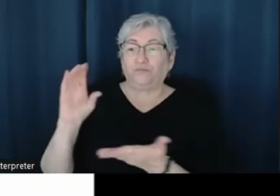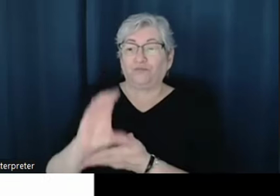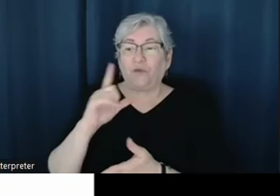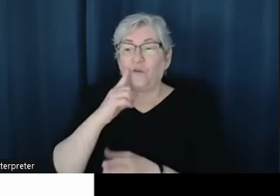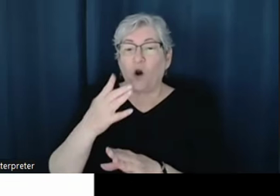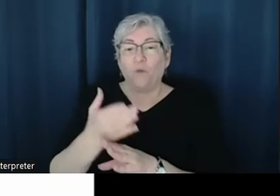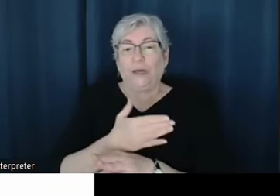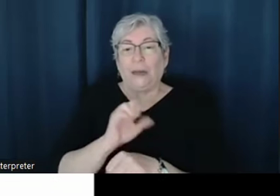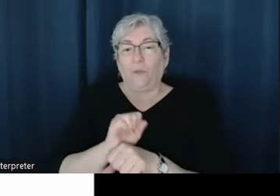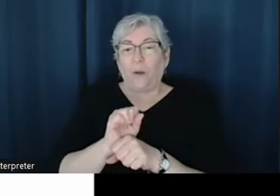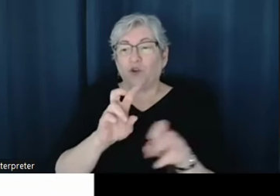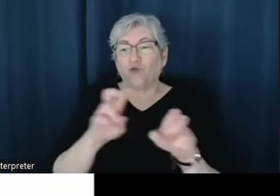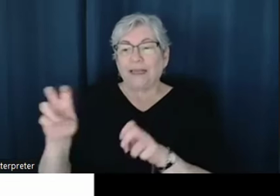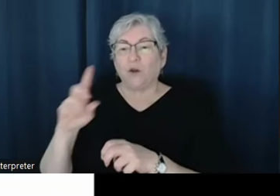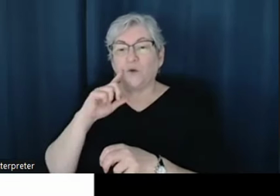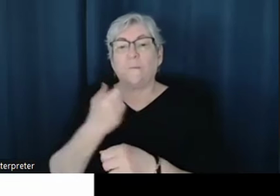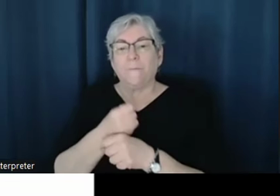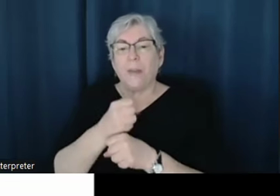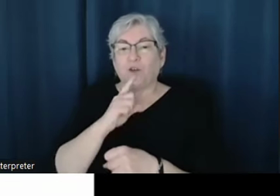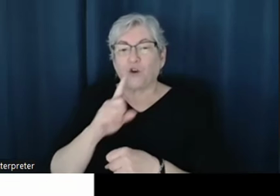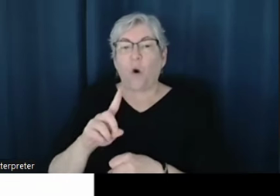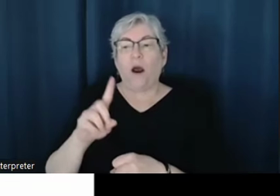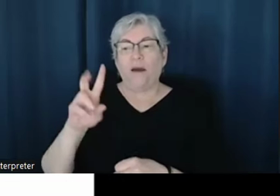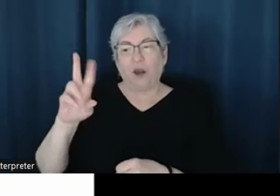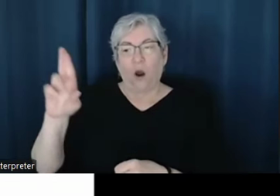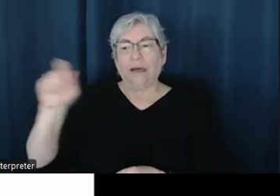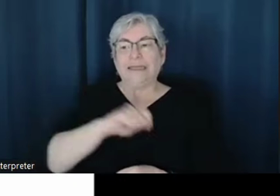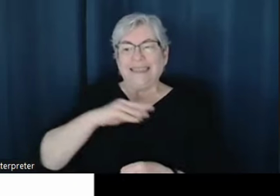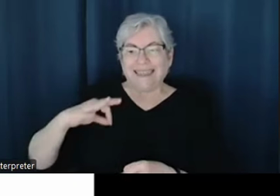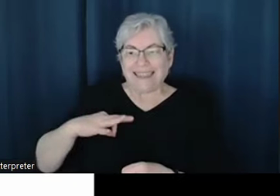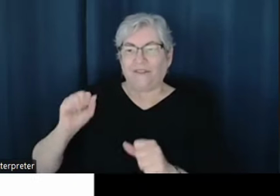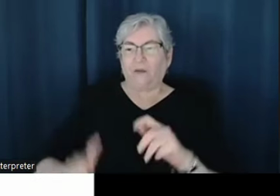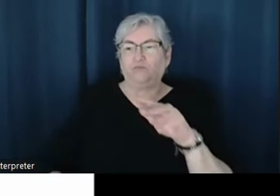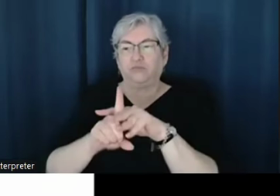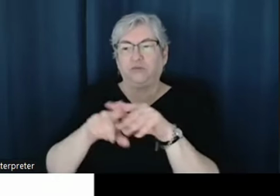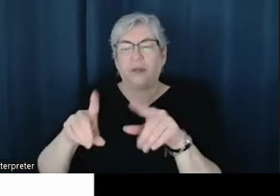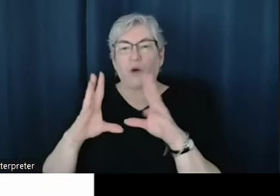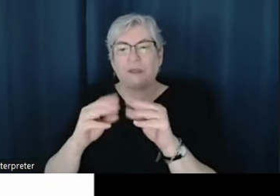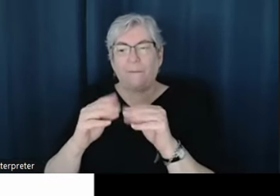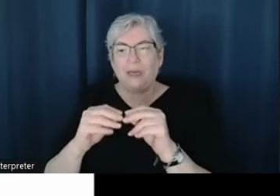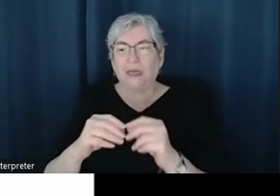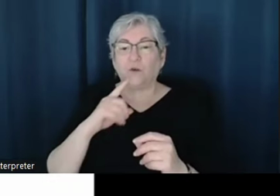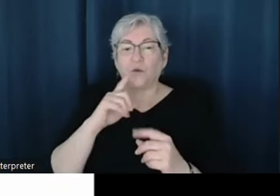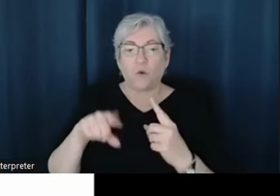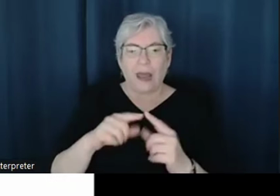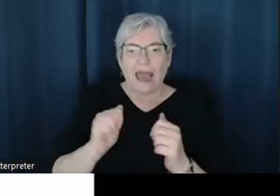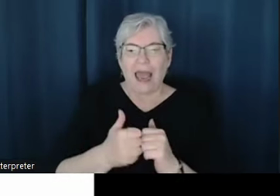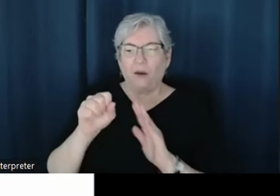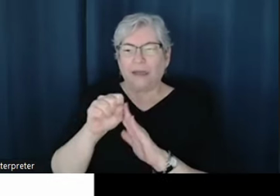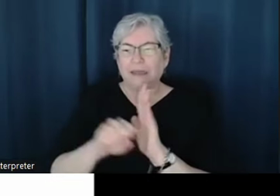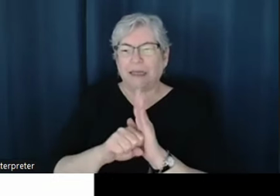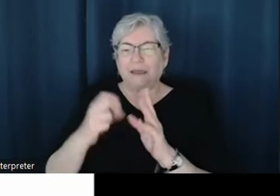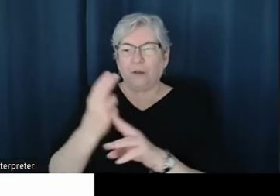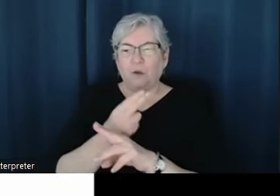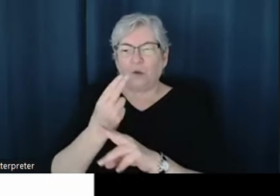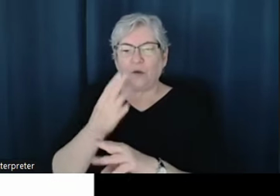pre-employment transition was to also make sure the VR staff could get to these meetings. So in terms of how your state is implementing